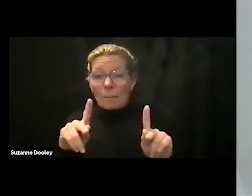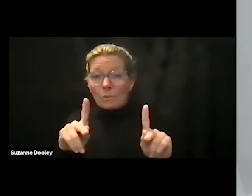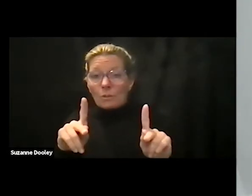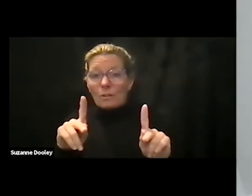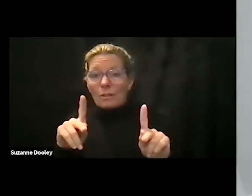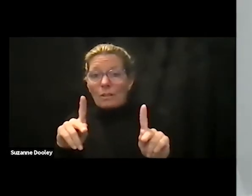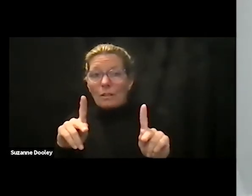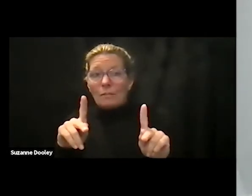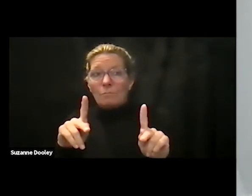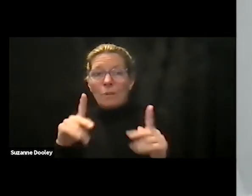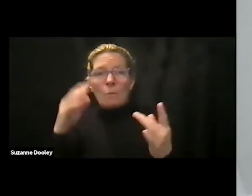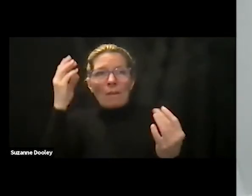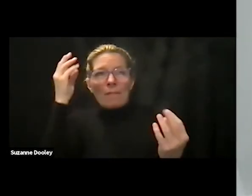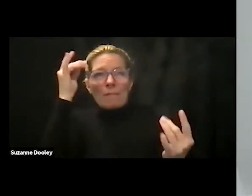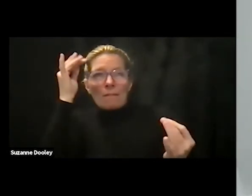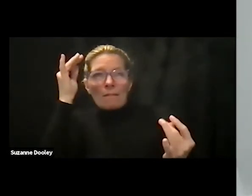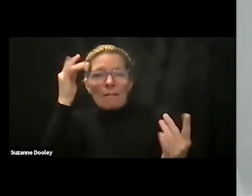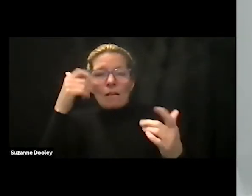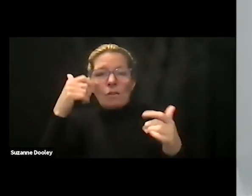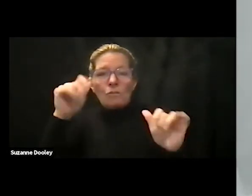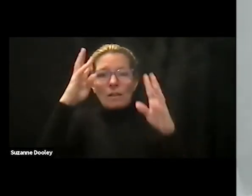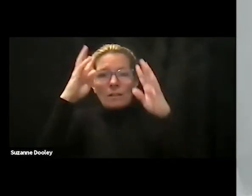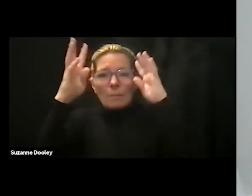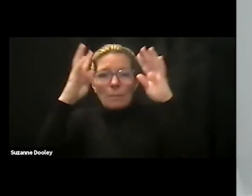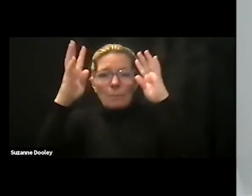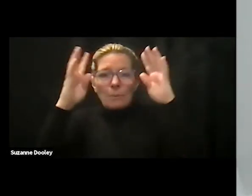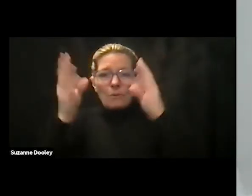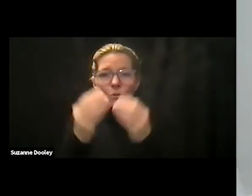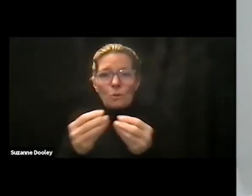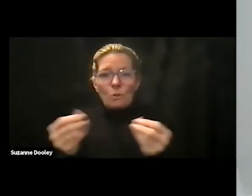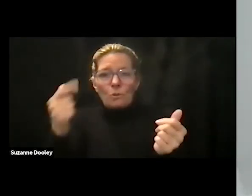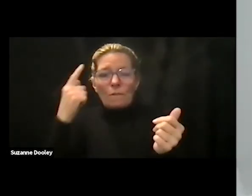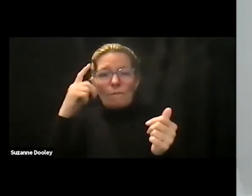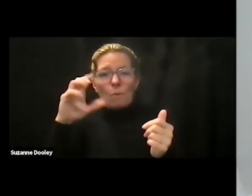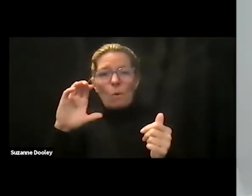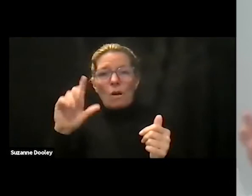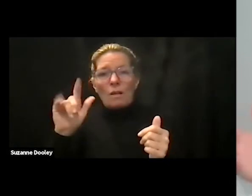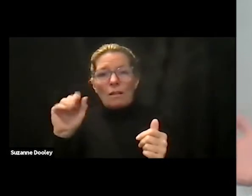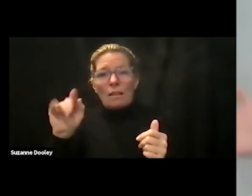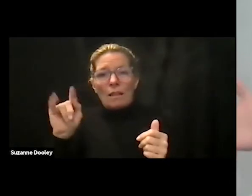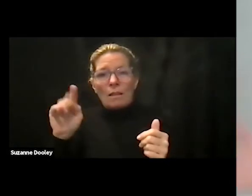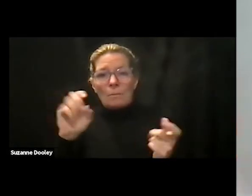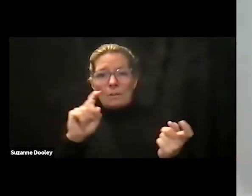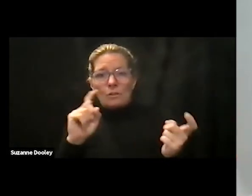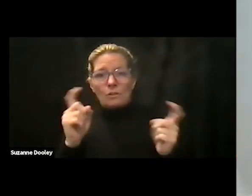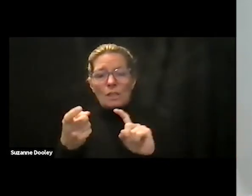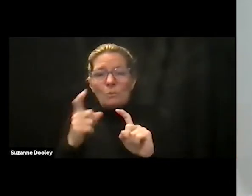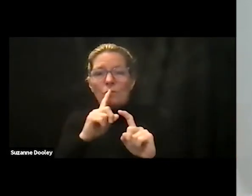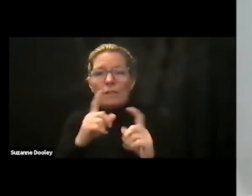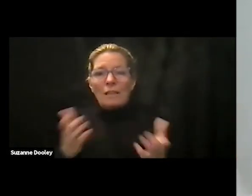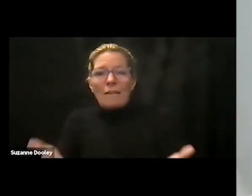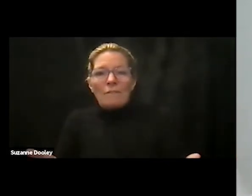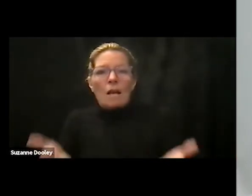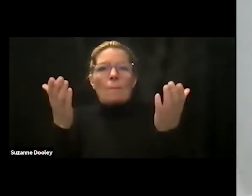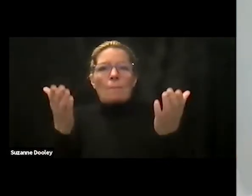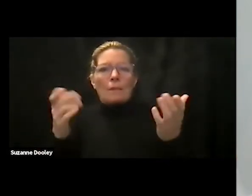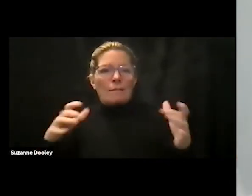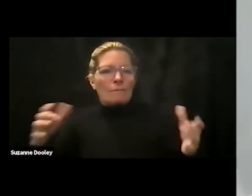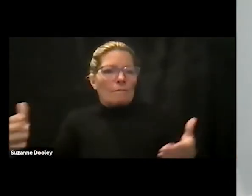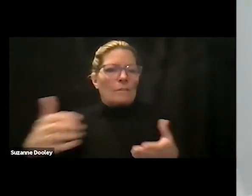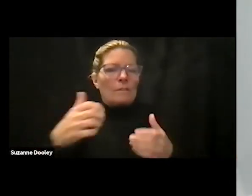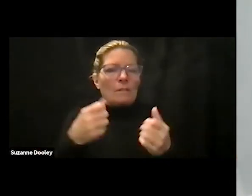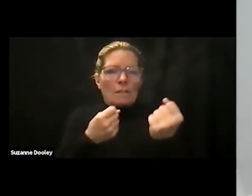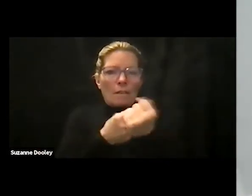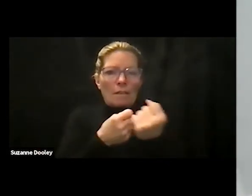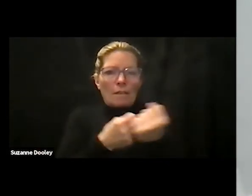thinking and trying to create solutions for climate change, we have to really uplift Indigenous